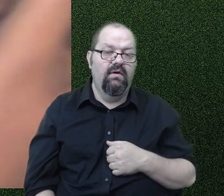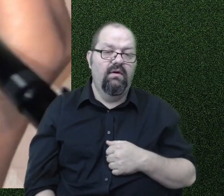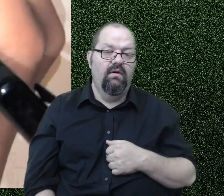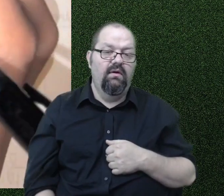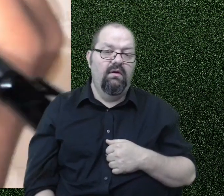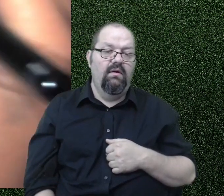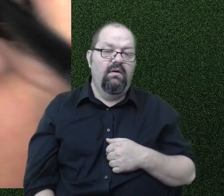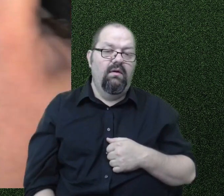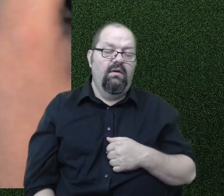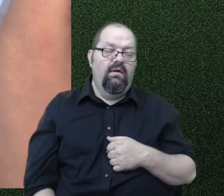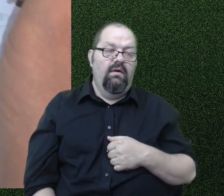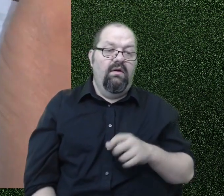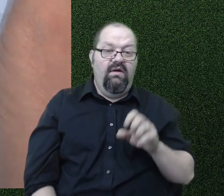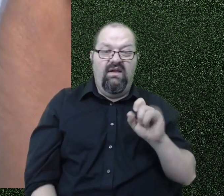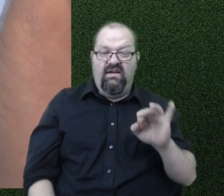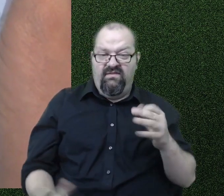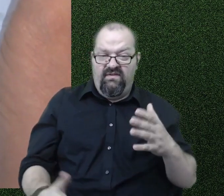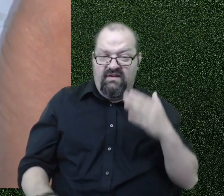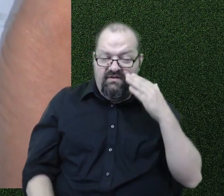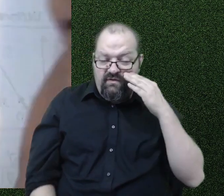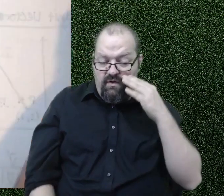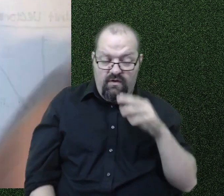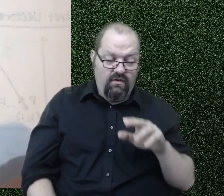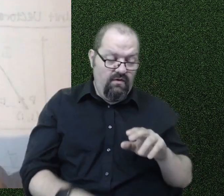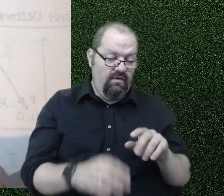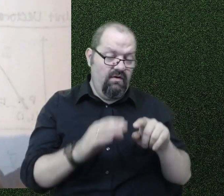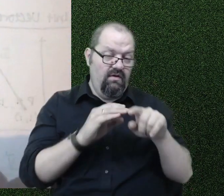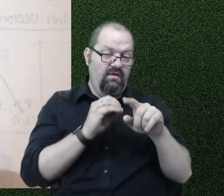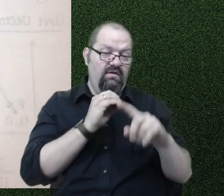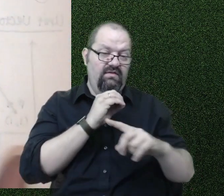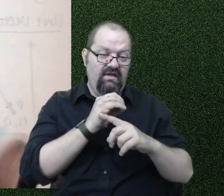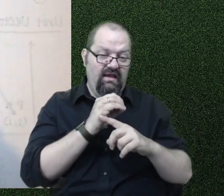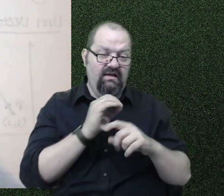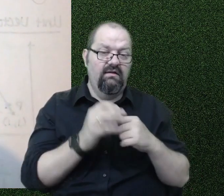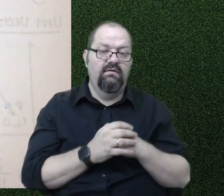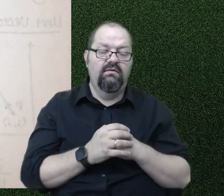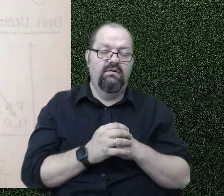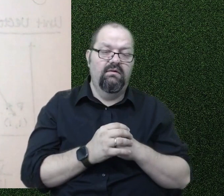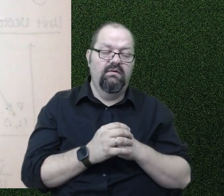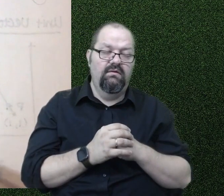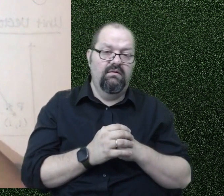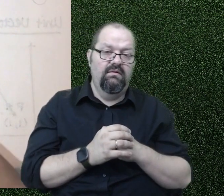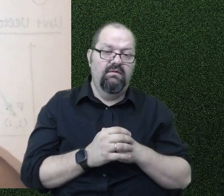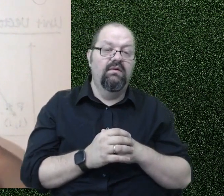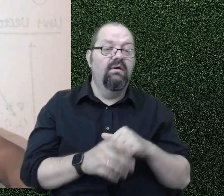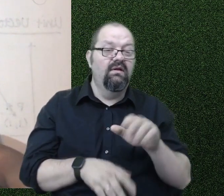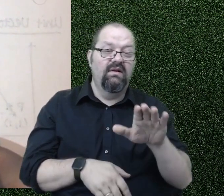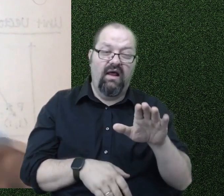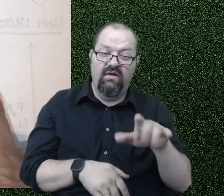So if you know theta, the angle that your vector makes with the positive x-axis, and this has to be 2D,